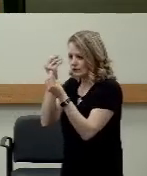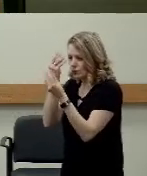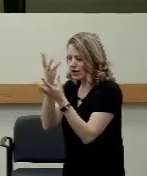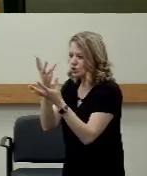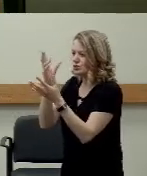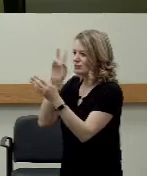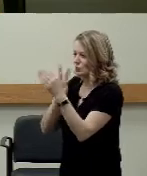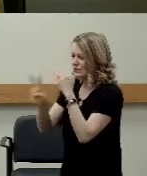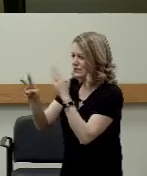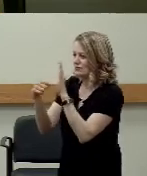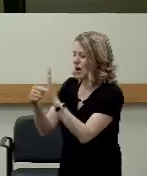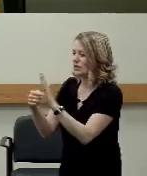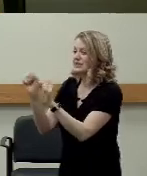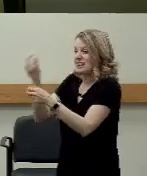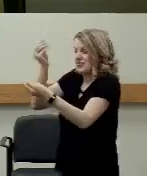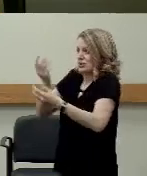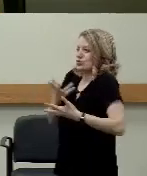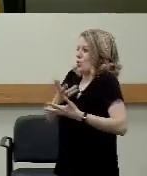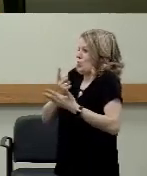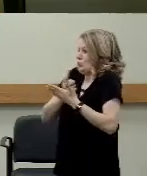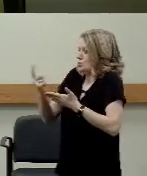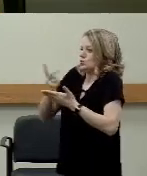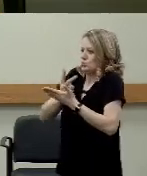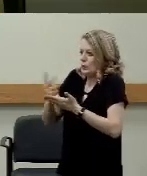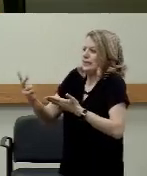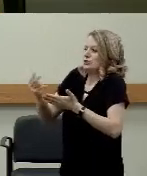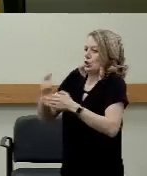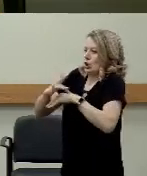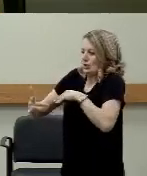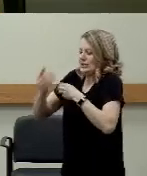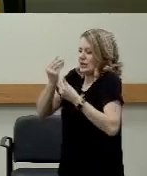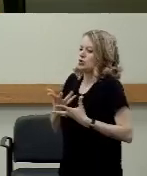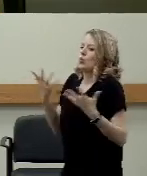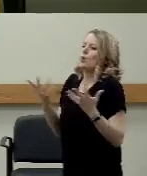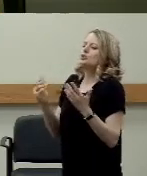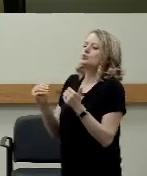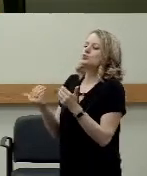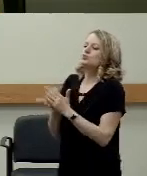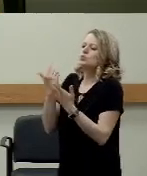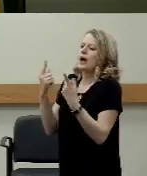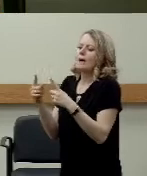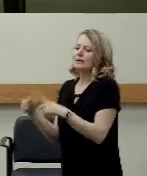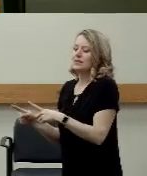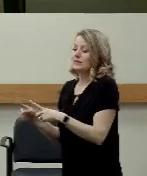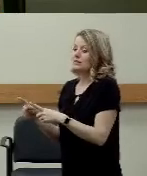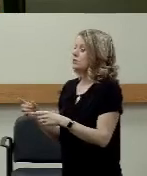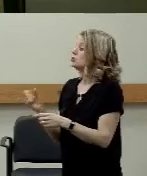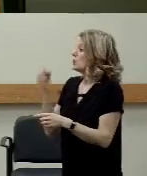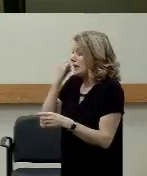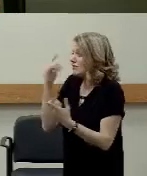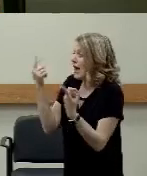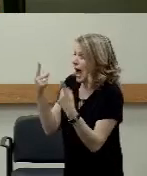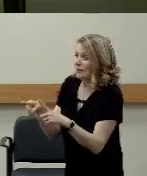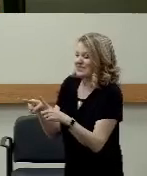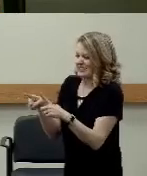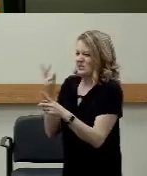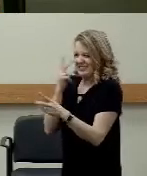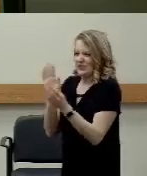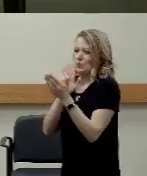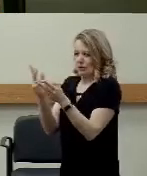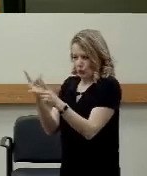the new trends are, and that if need be, the council can take action, modify this ordinance again for the protection of